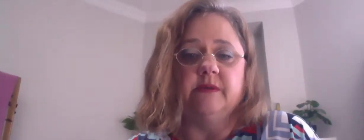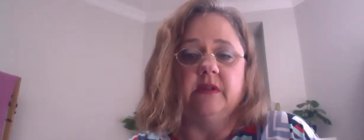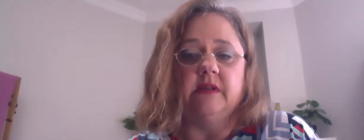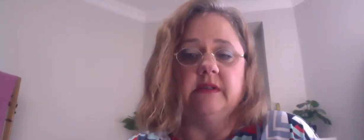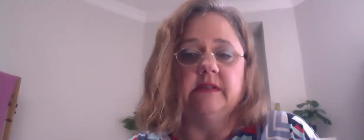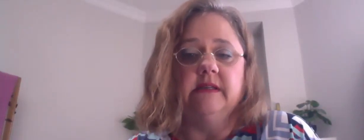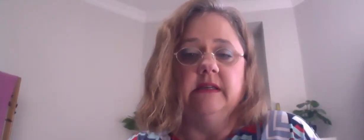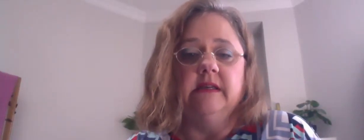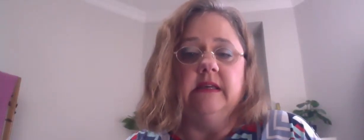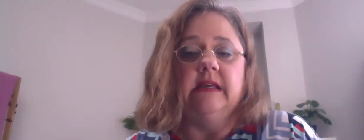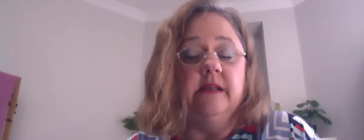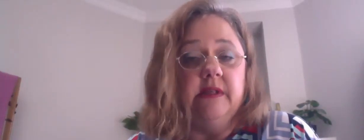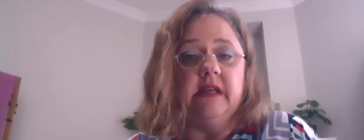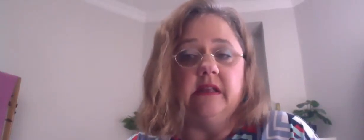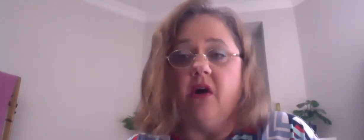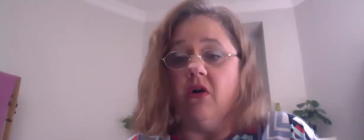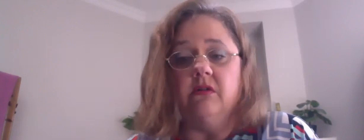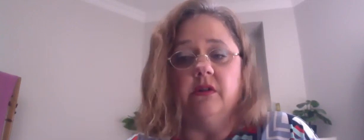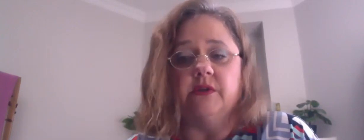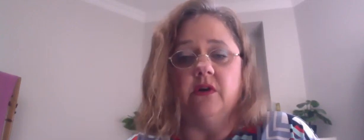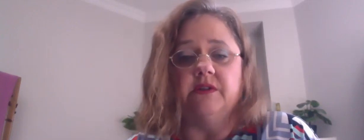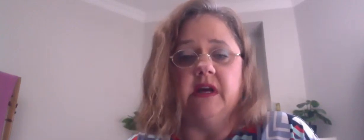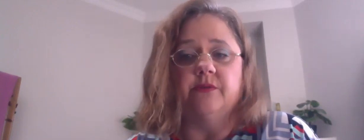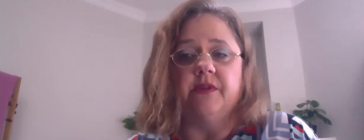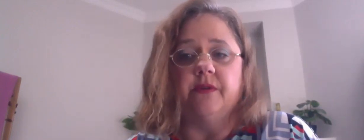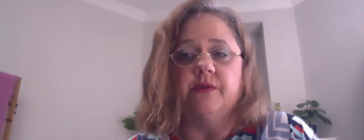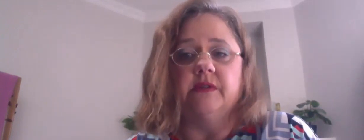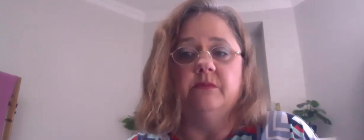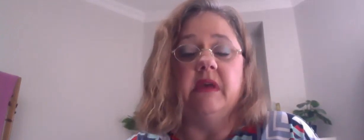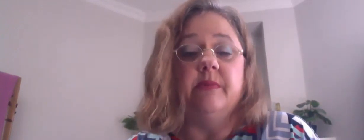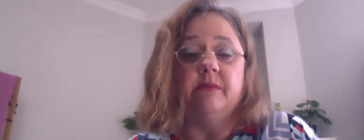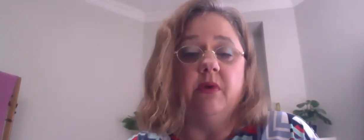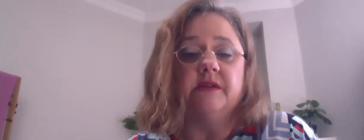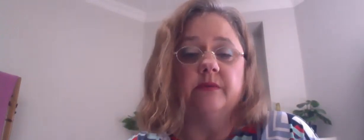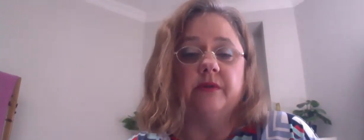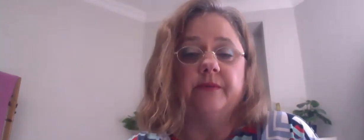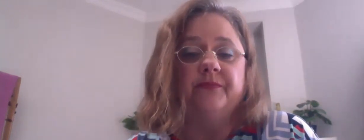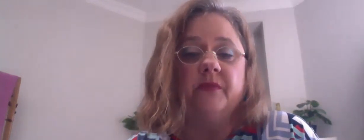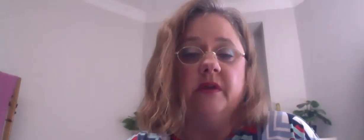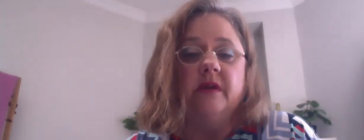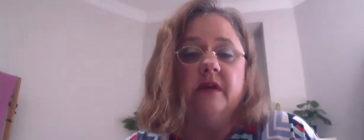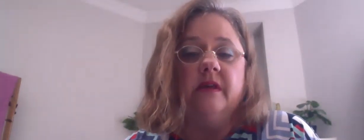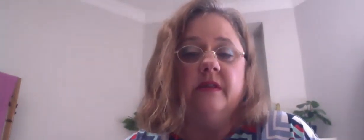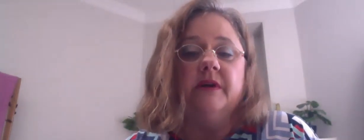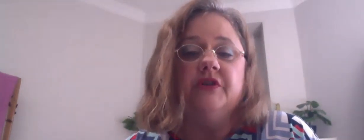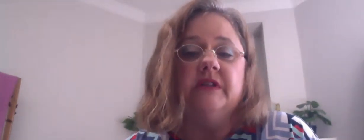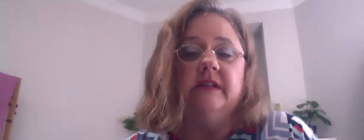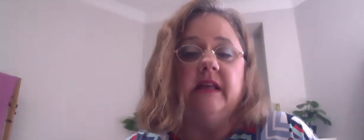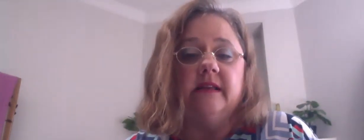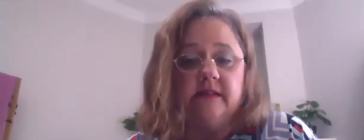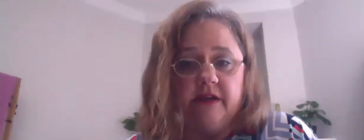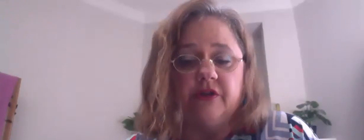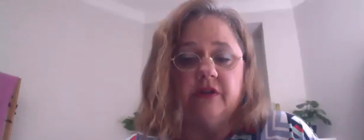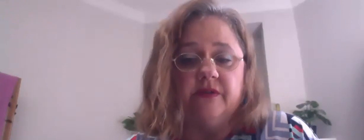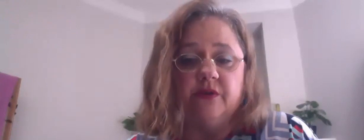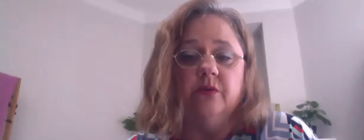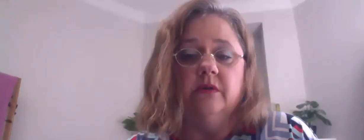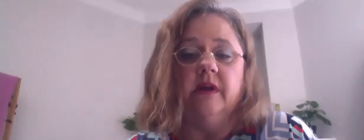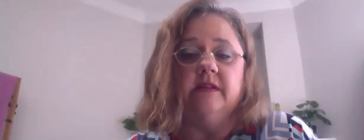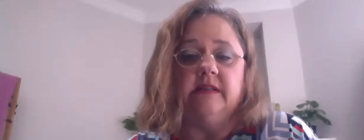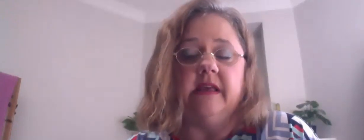with disabilities. Eliminating all close contact with others may be impossible. The much needed cancellation